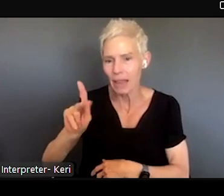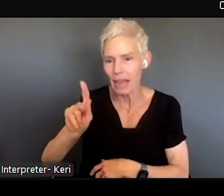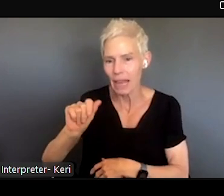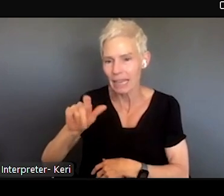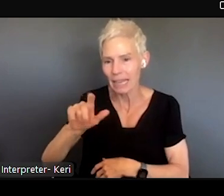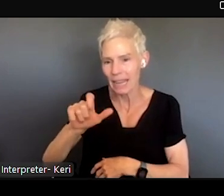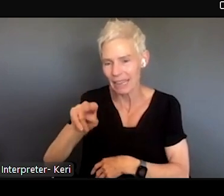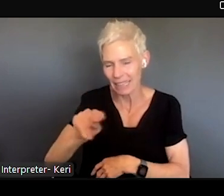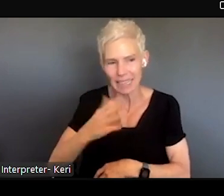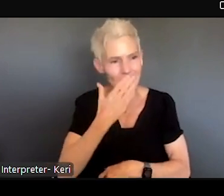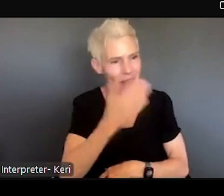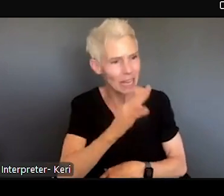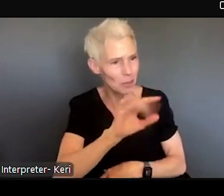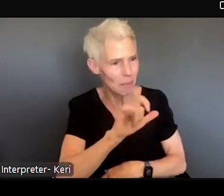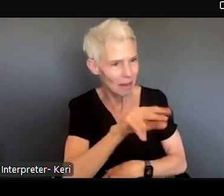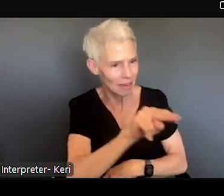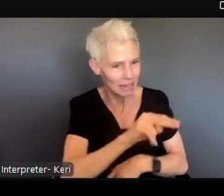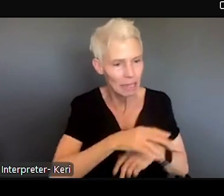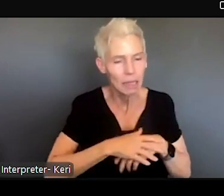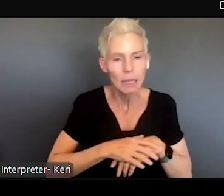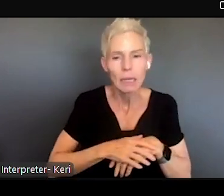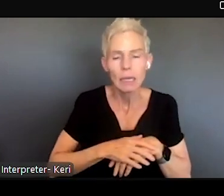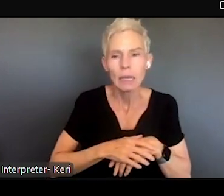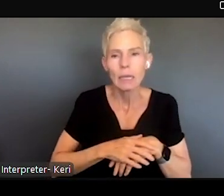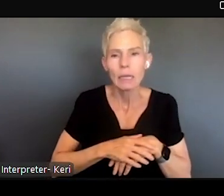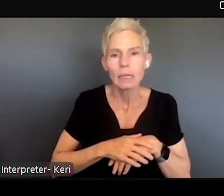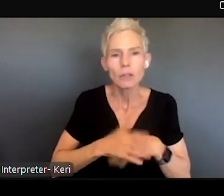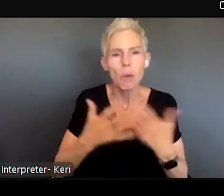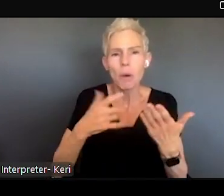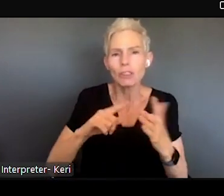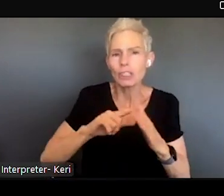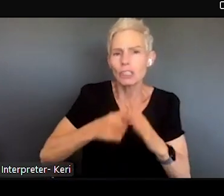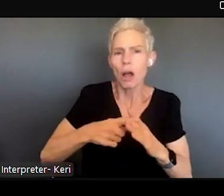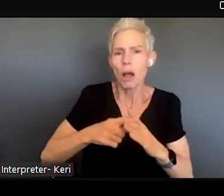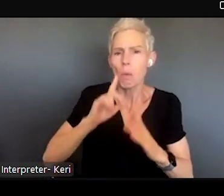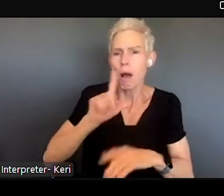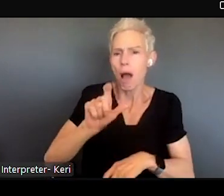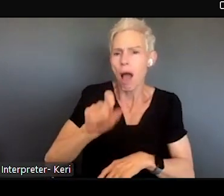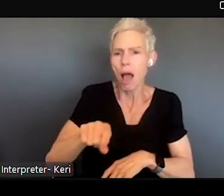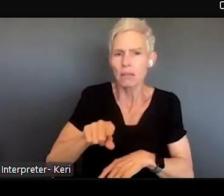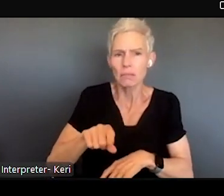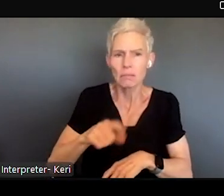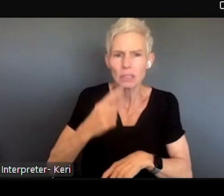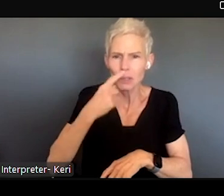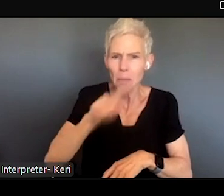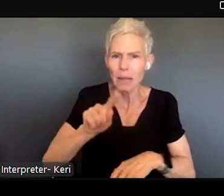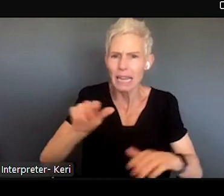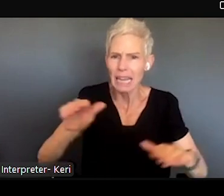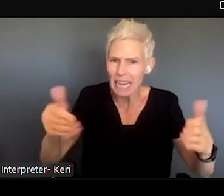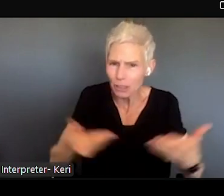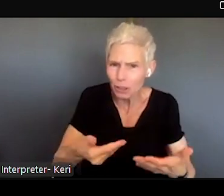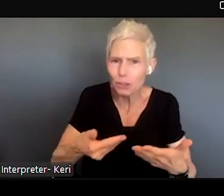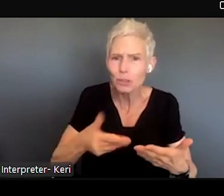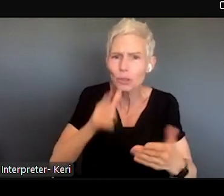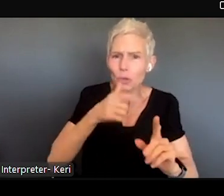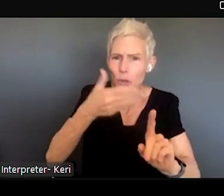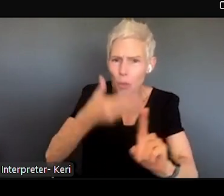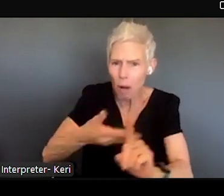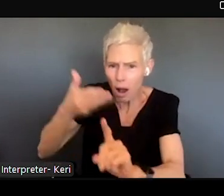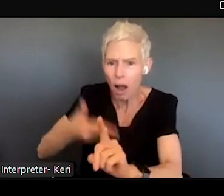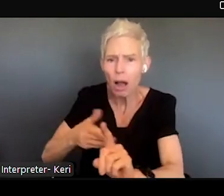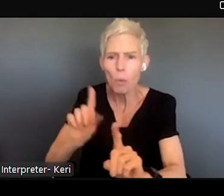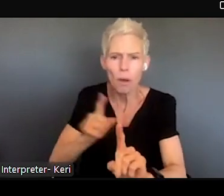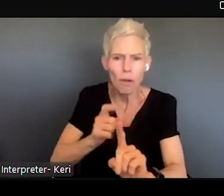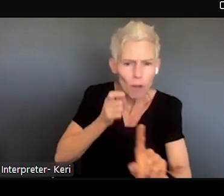Thank you, Megan. So, I wanted to just start by asking, could you guys just introduce a little bit about who you are and where